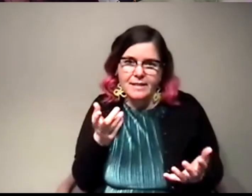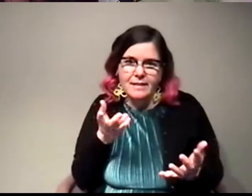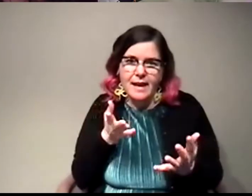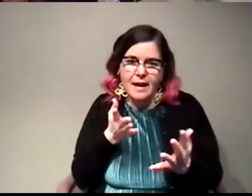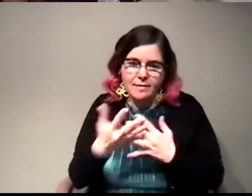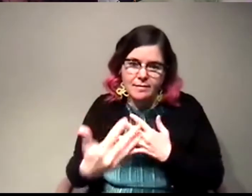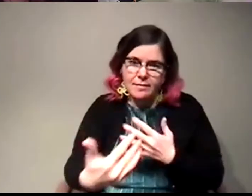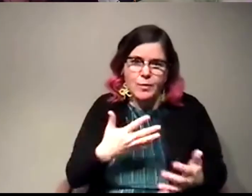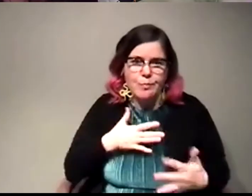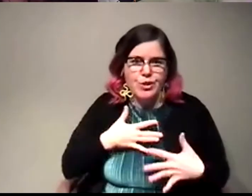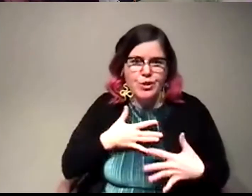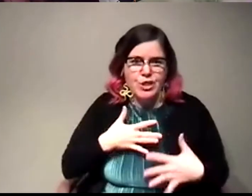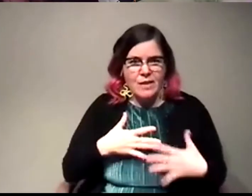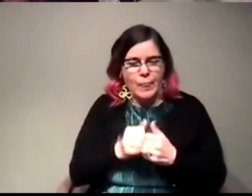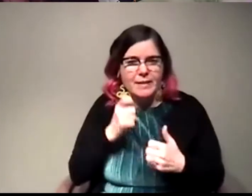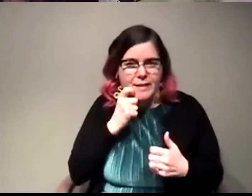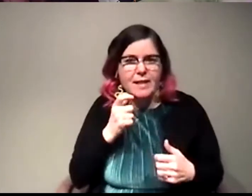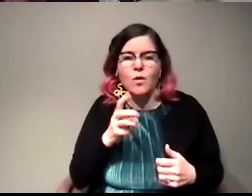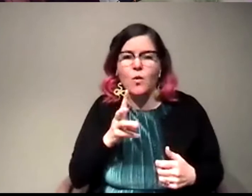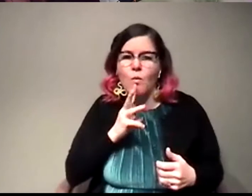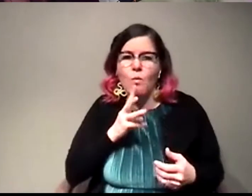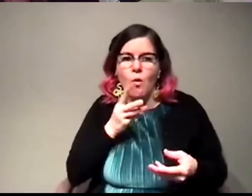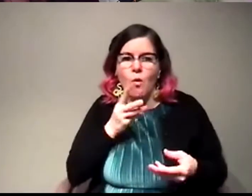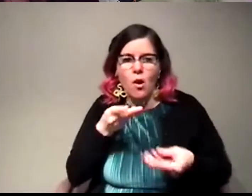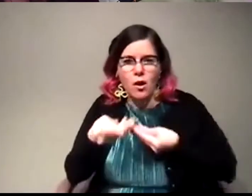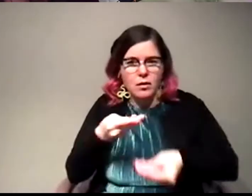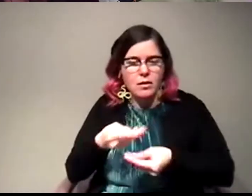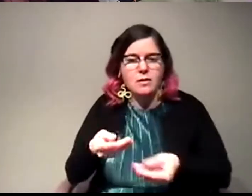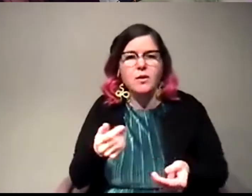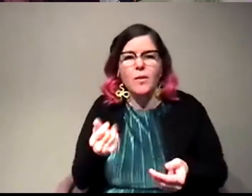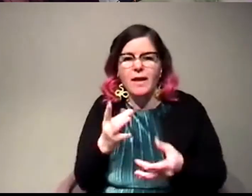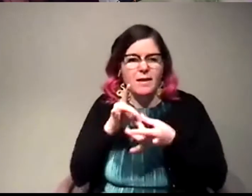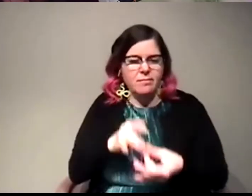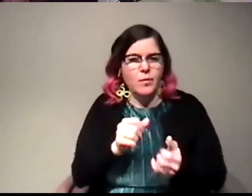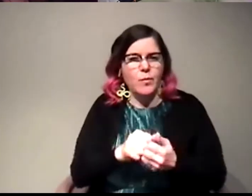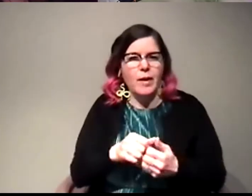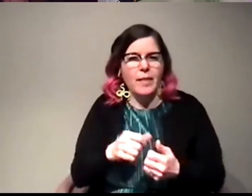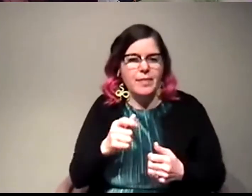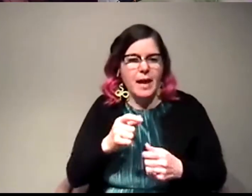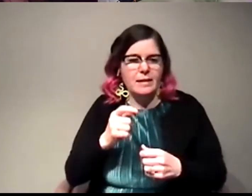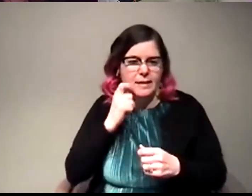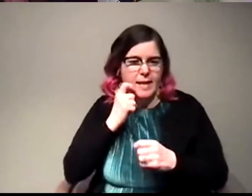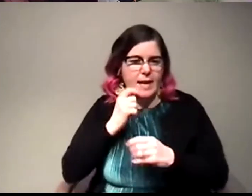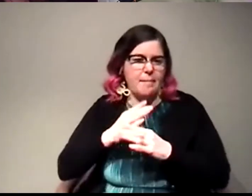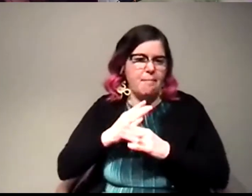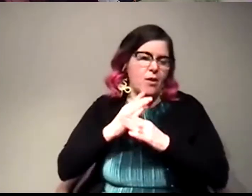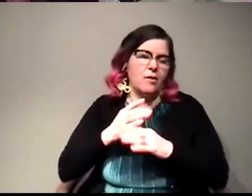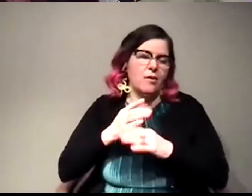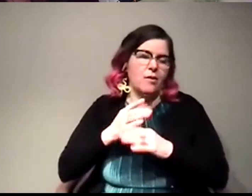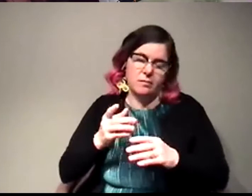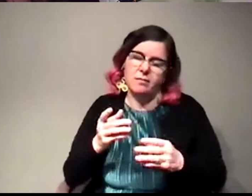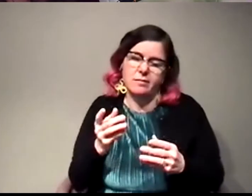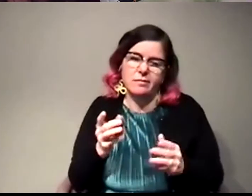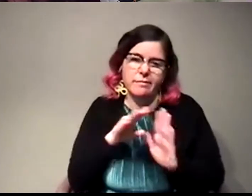for respiration, you know, water transfer. So anything going on with this like skin barrier can be a huge deal for their survival.